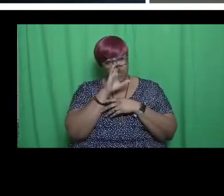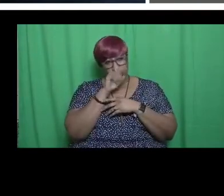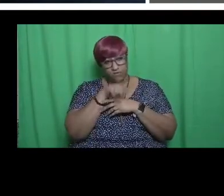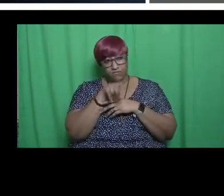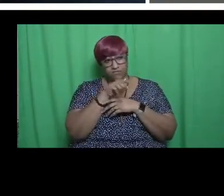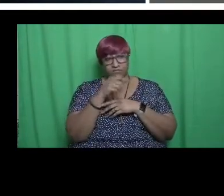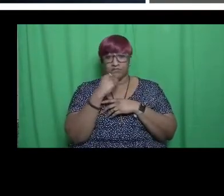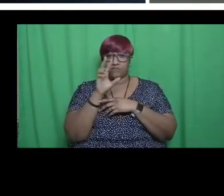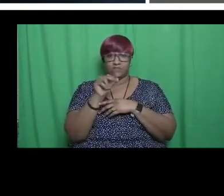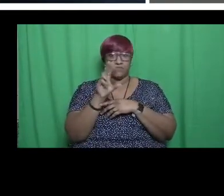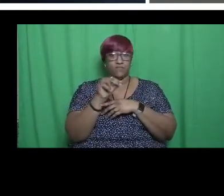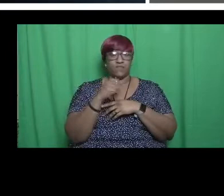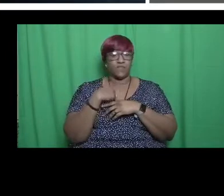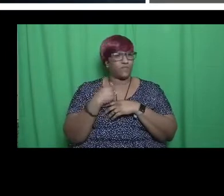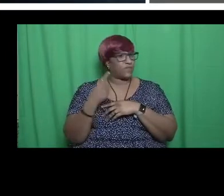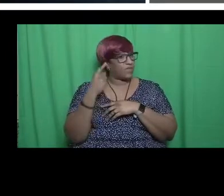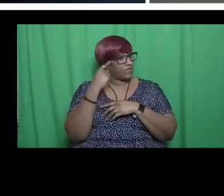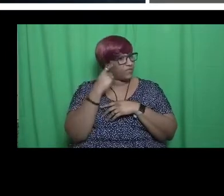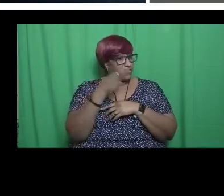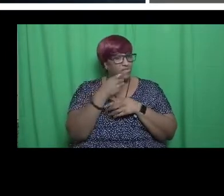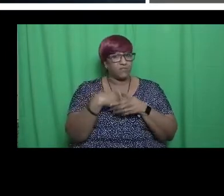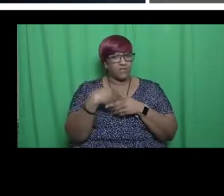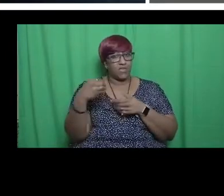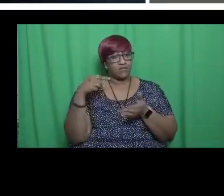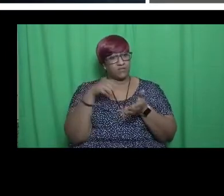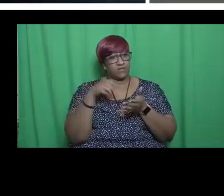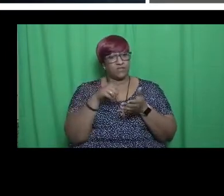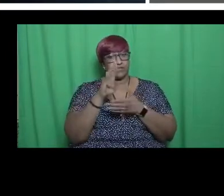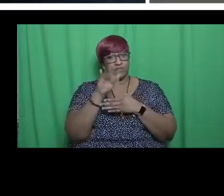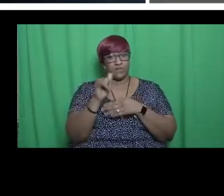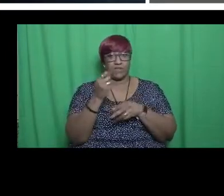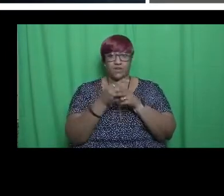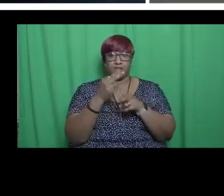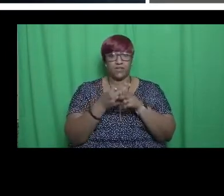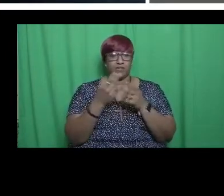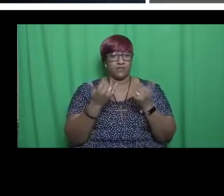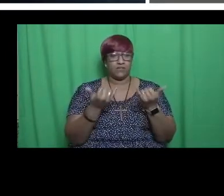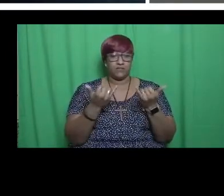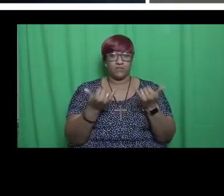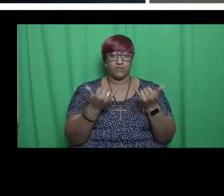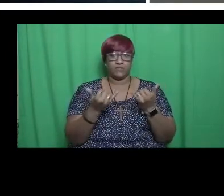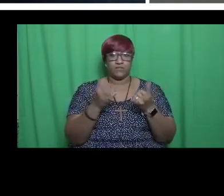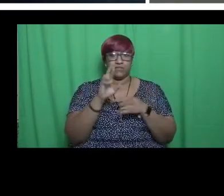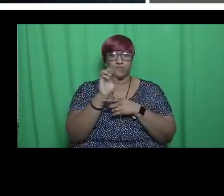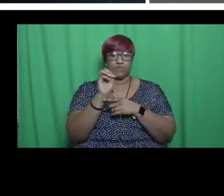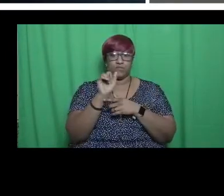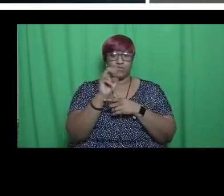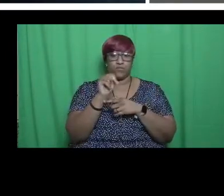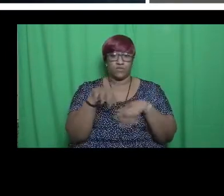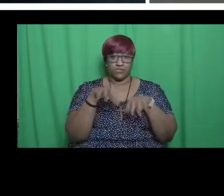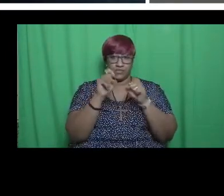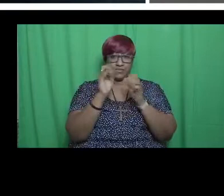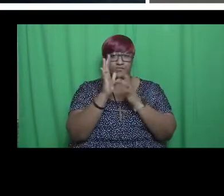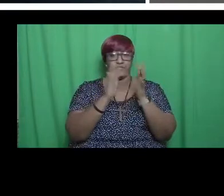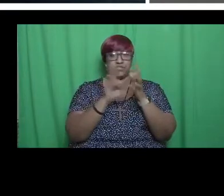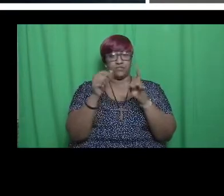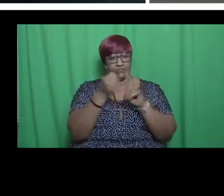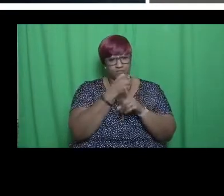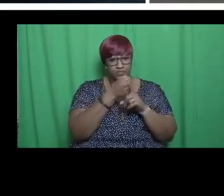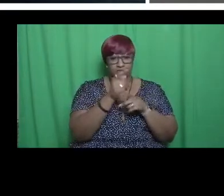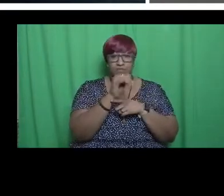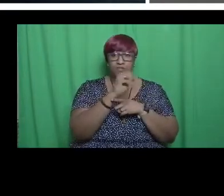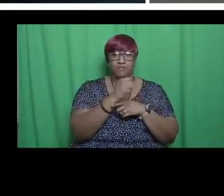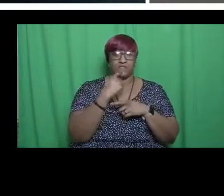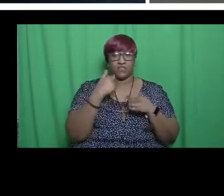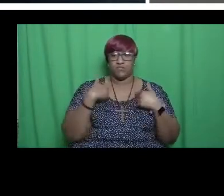say, I would have thought he would have gotten out of this by now. And then when the Romans took him and they beat him and they spit on him, they said,